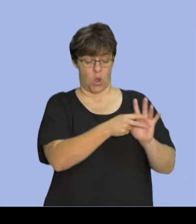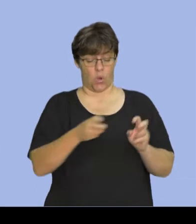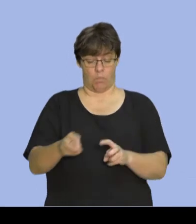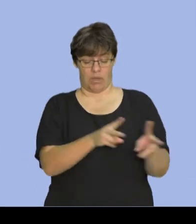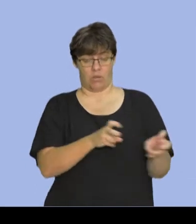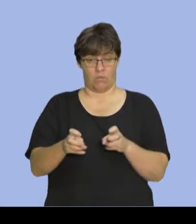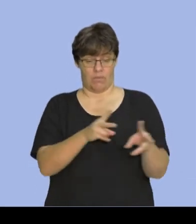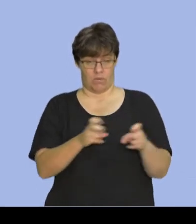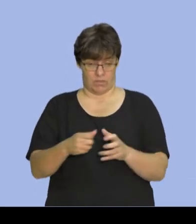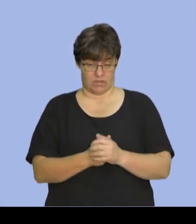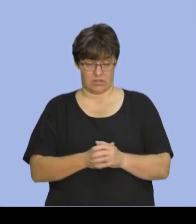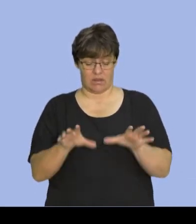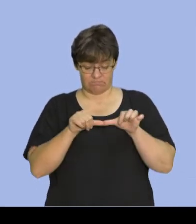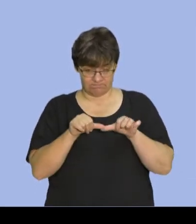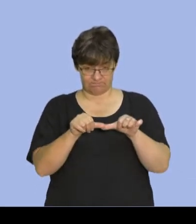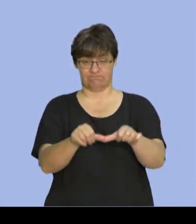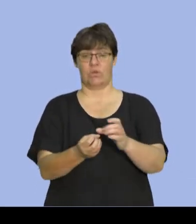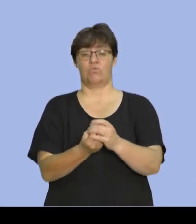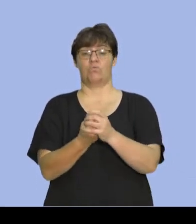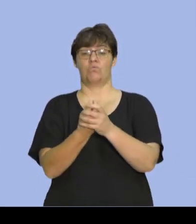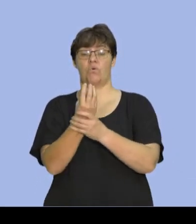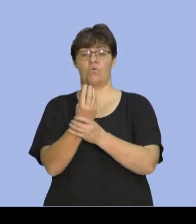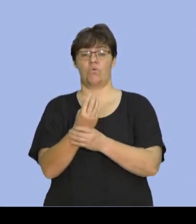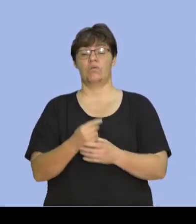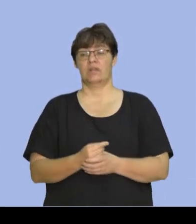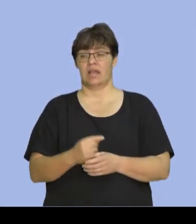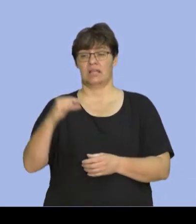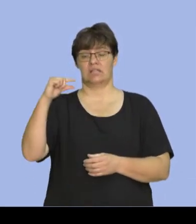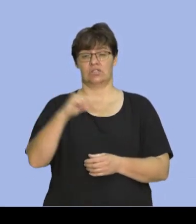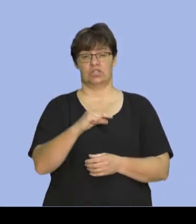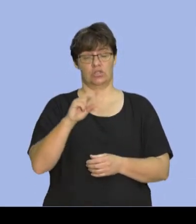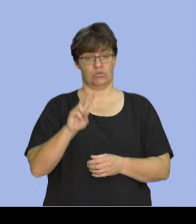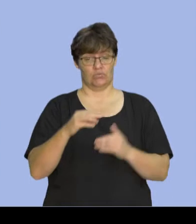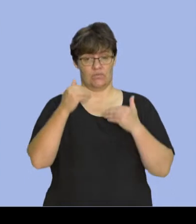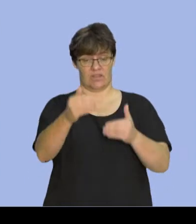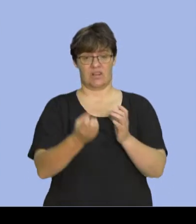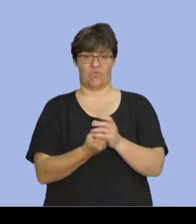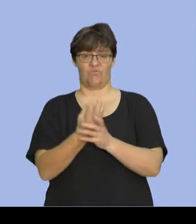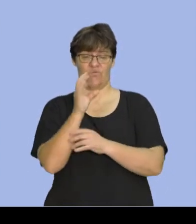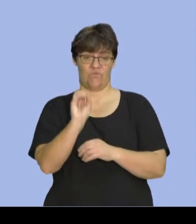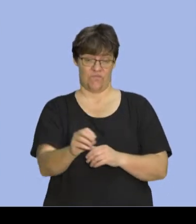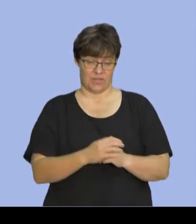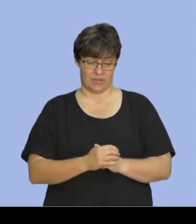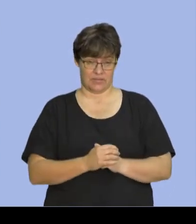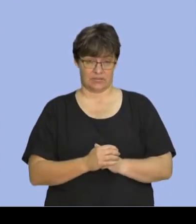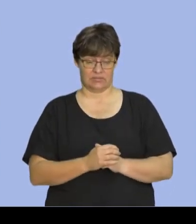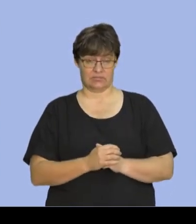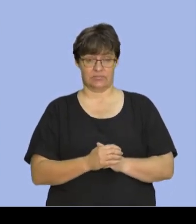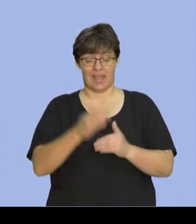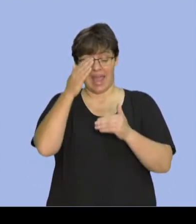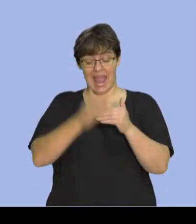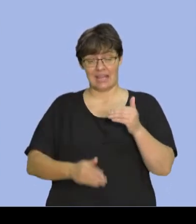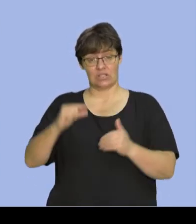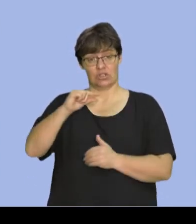further continue growing into the growth phase, which is the G2 phase. Towards the end of the G2